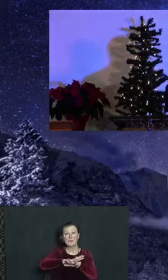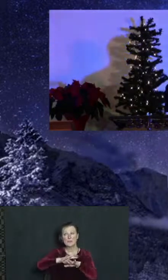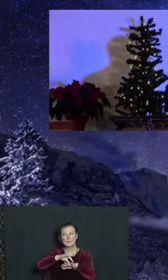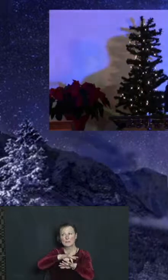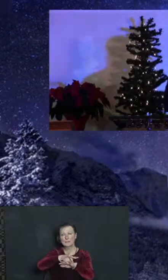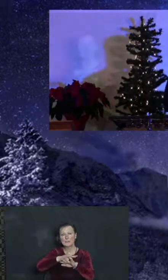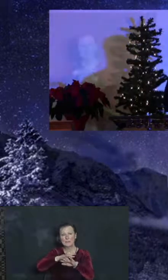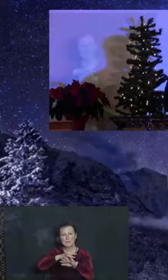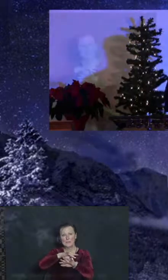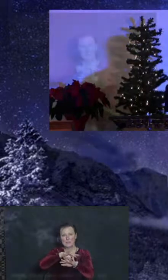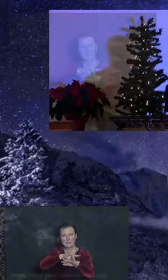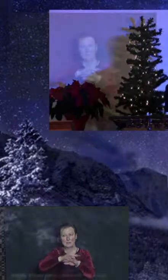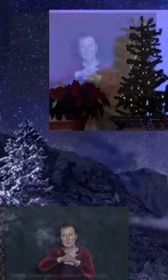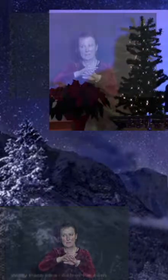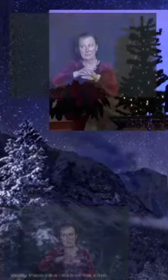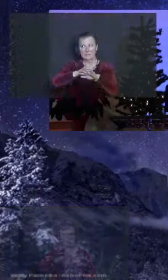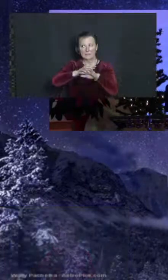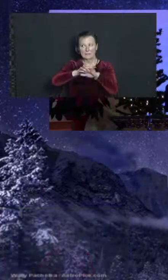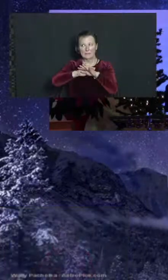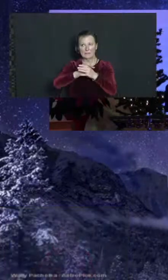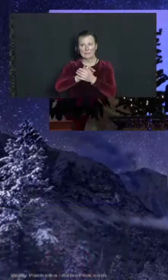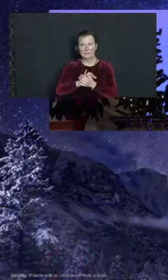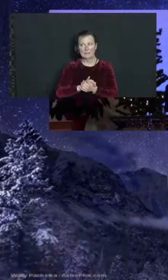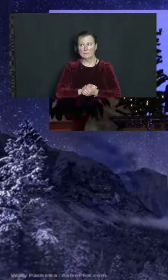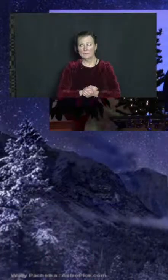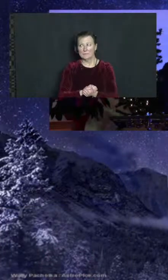on earth.